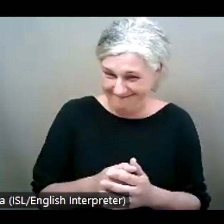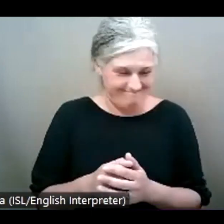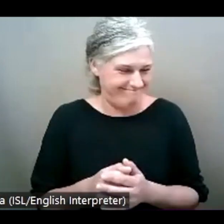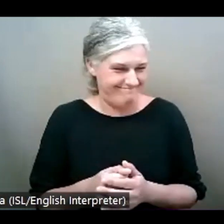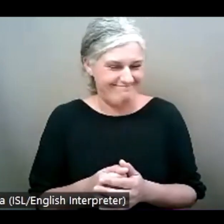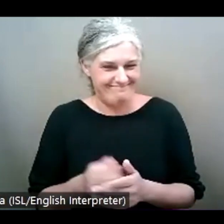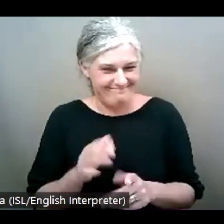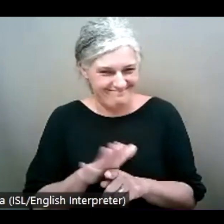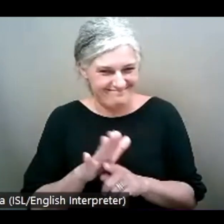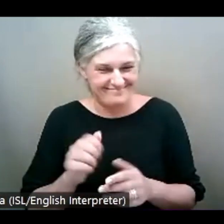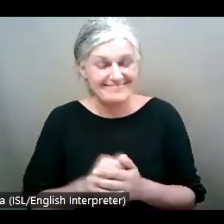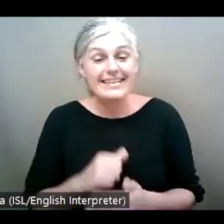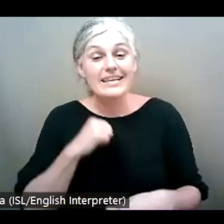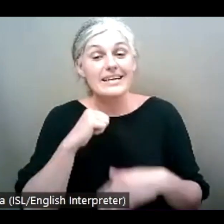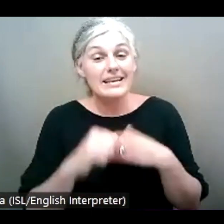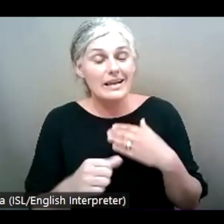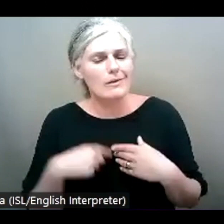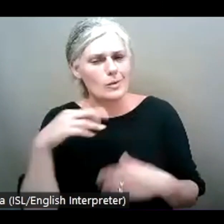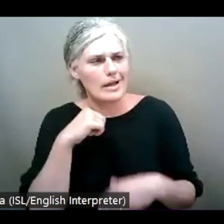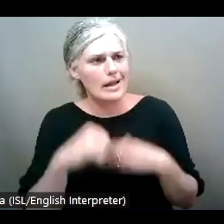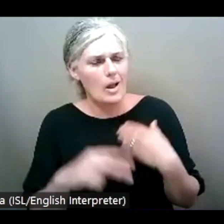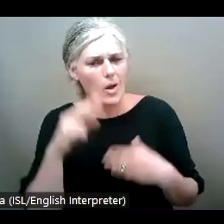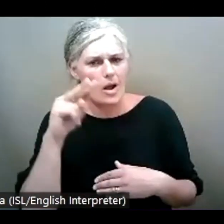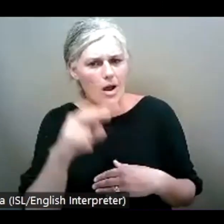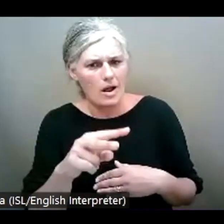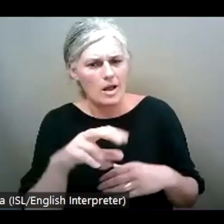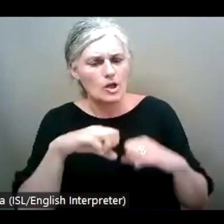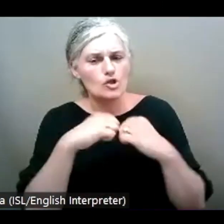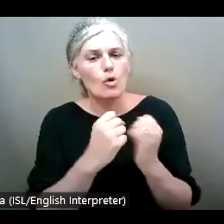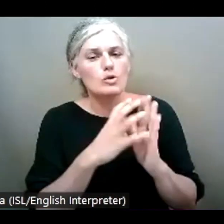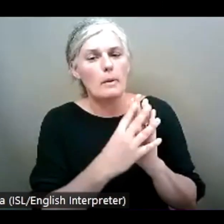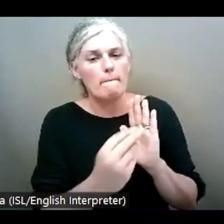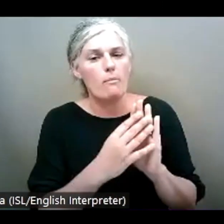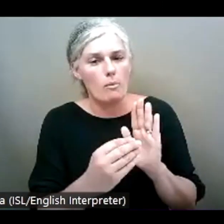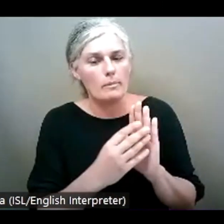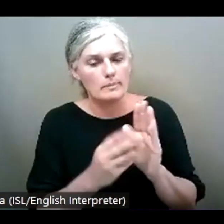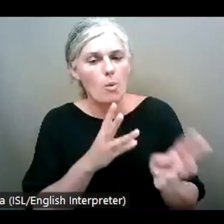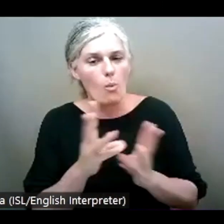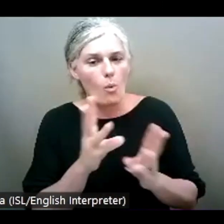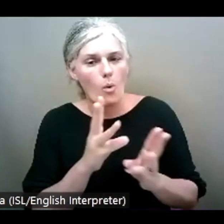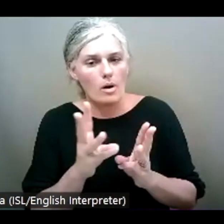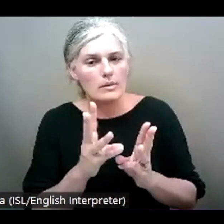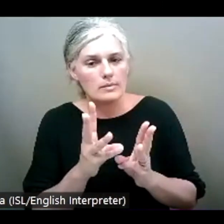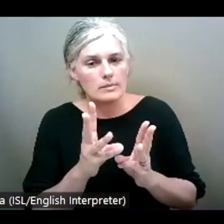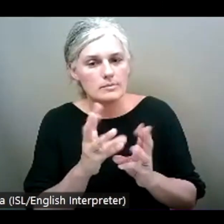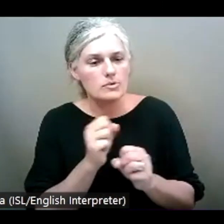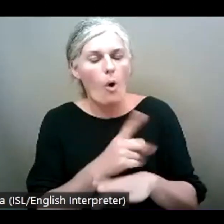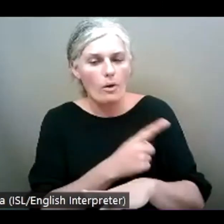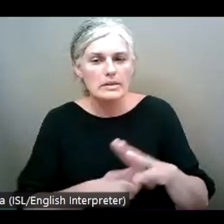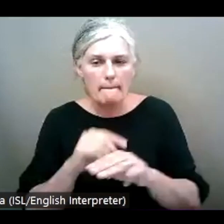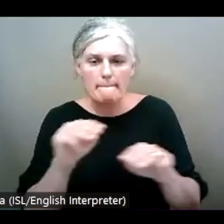And actually today I was looking at how the social model will work with all of the disabled